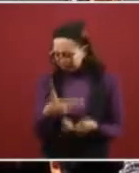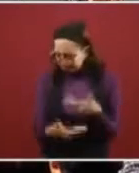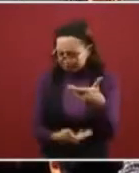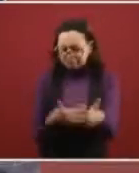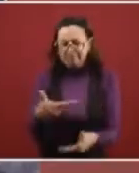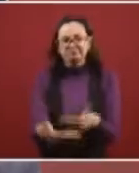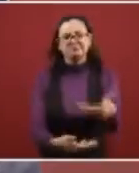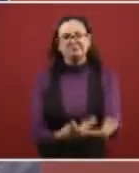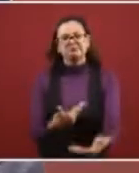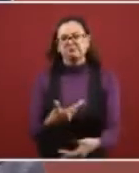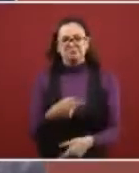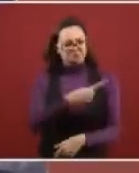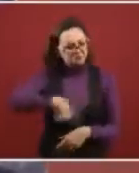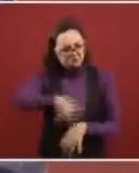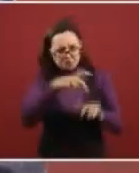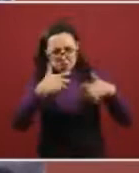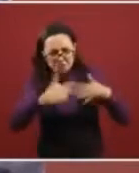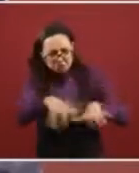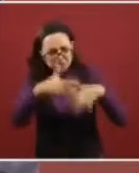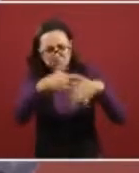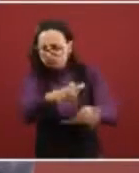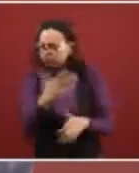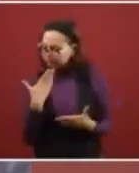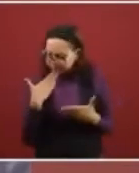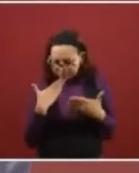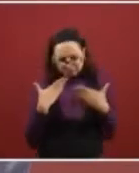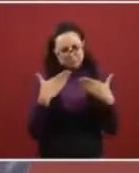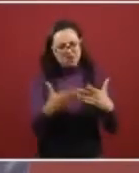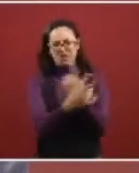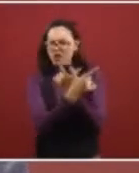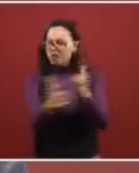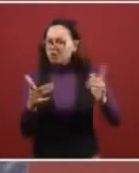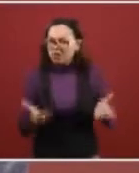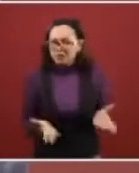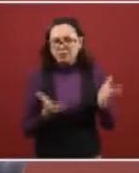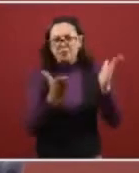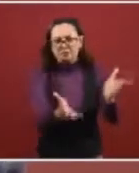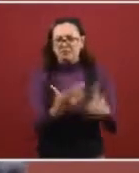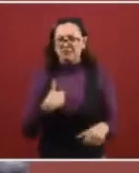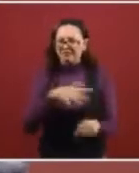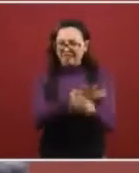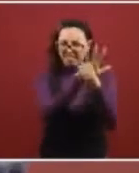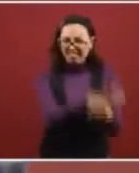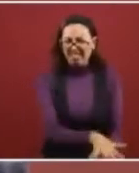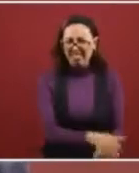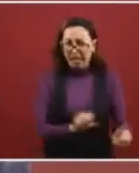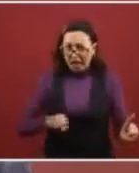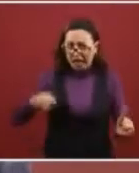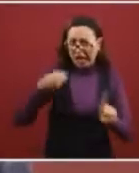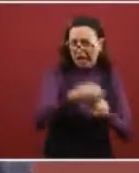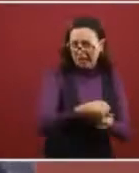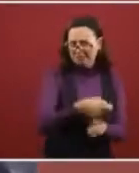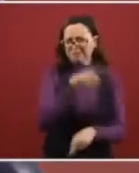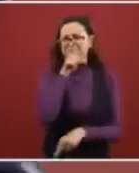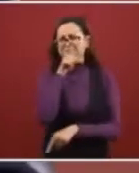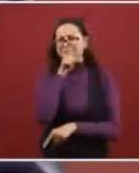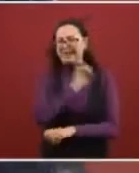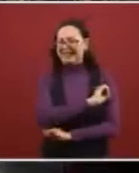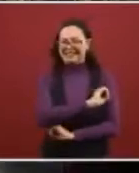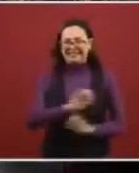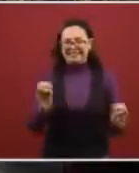las manifestaciones, go ahead with all your manifestations, but there will not be repression, but just